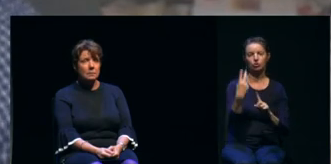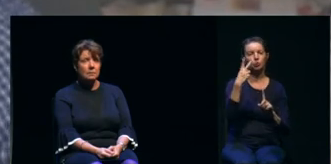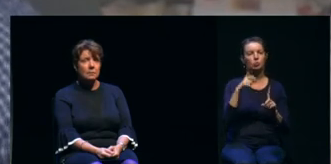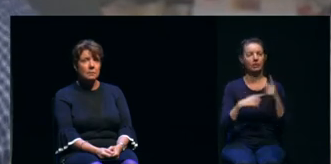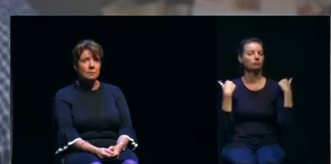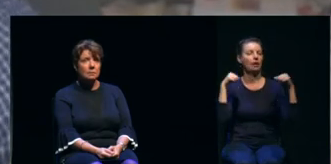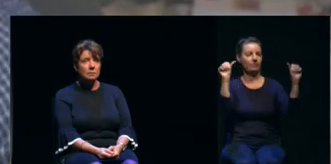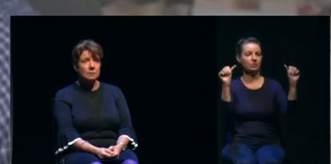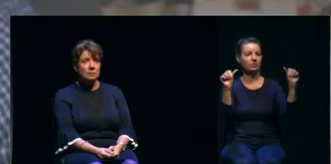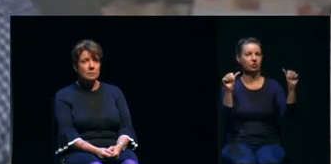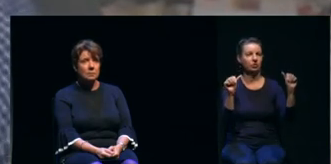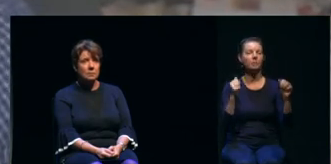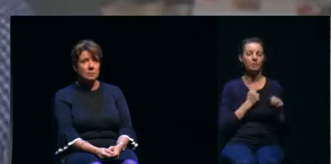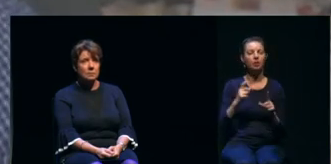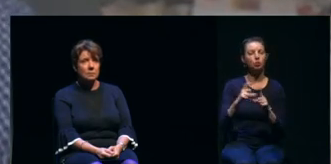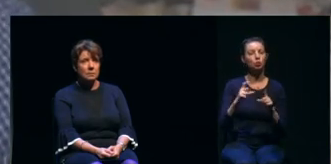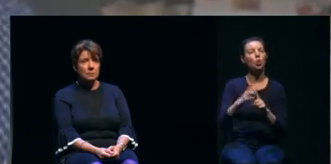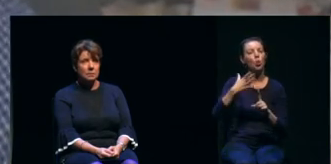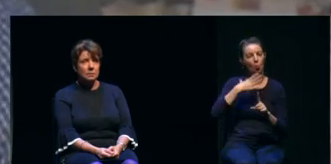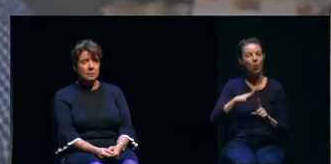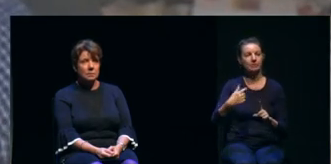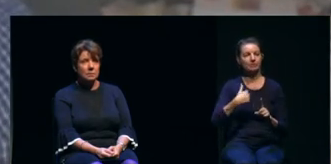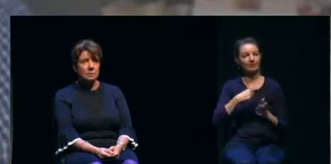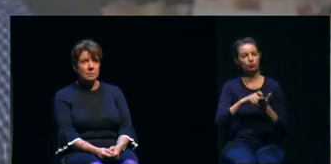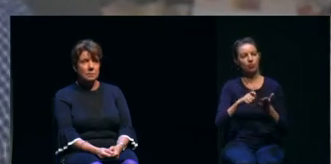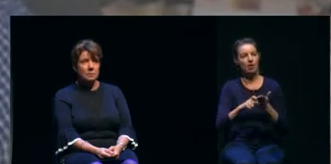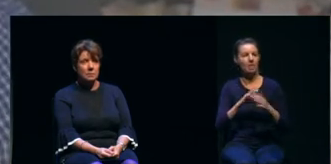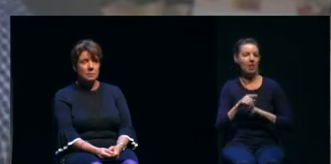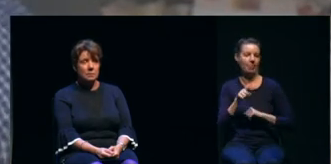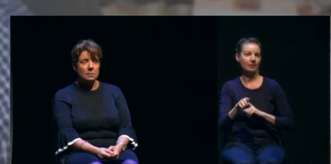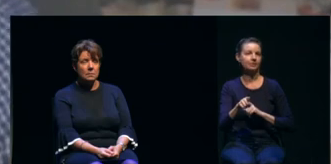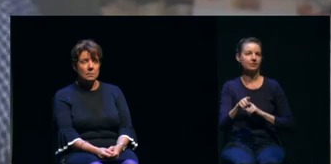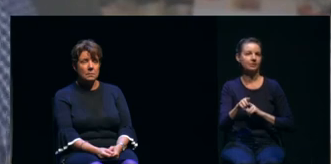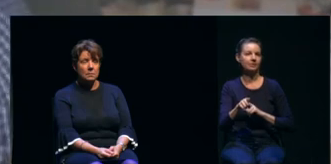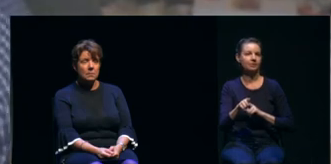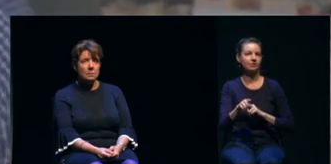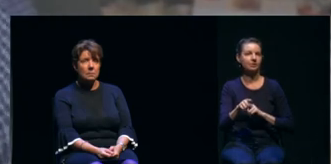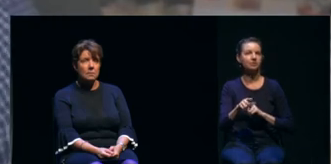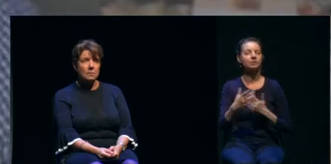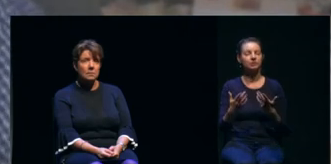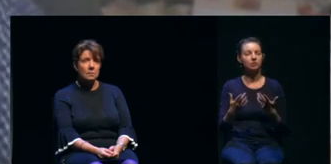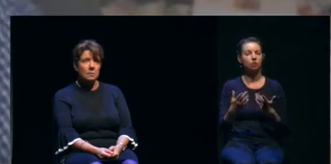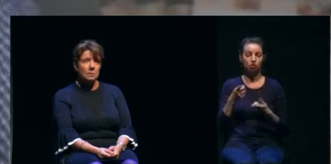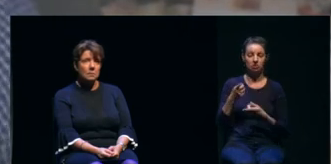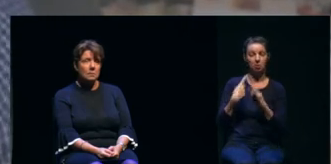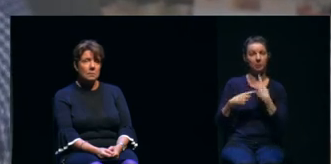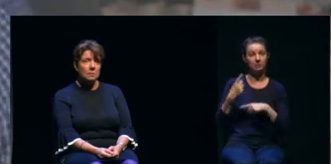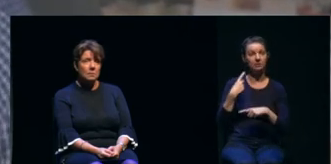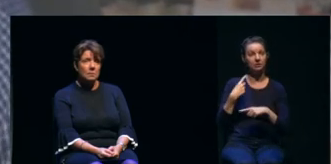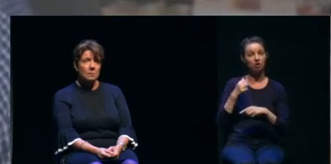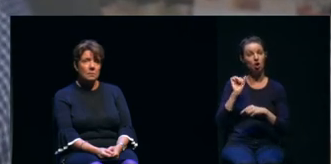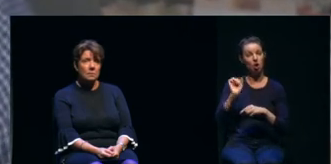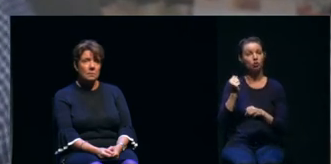And she was the one who wanted me to write about this. She was like, because she said, as she said quite rightly,